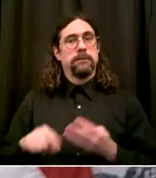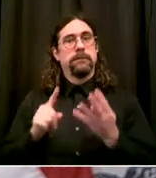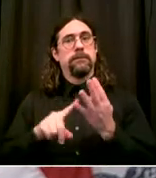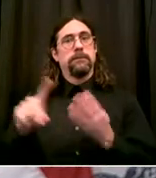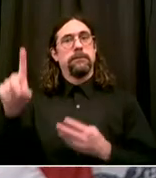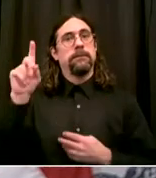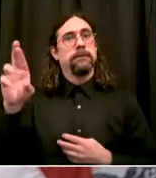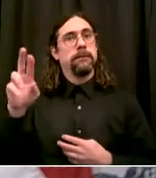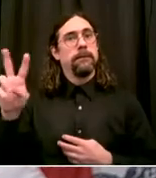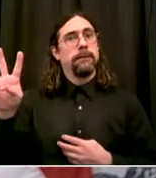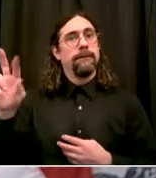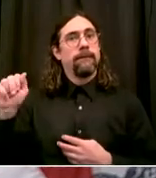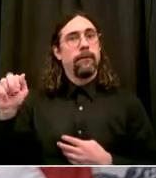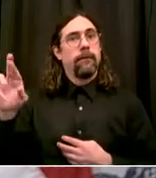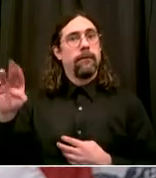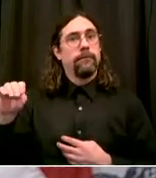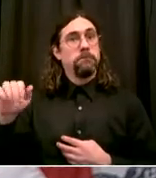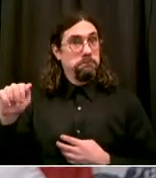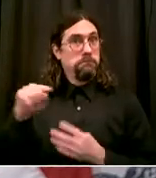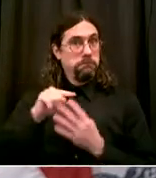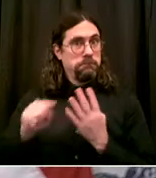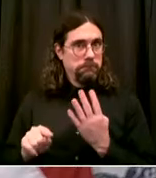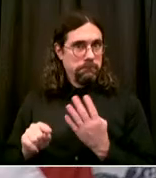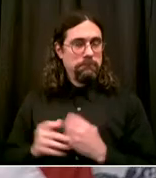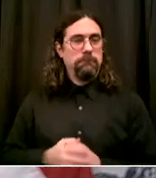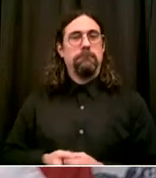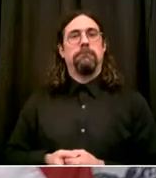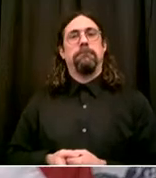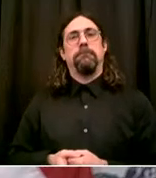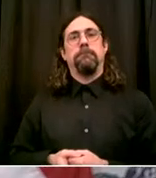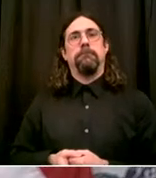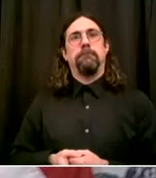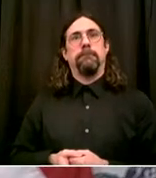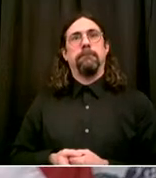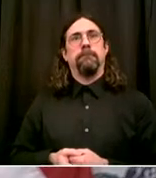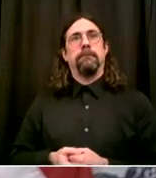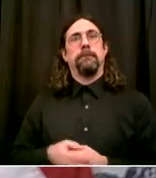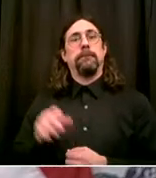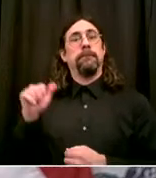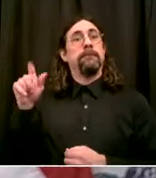Good morning, Mr. Mayor. Happy New Year to you. Happy New Year, Hazel. How you feel?